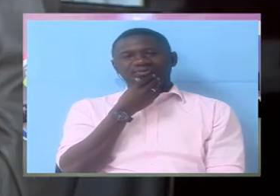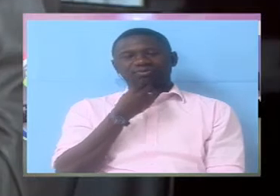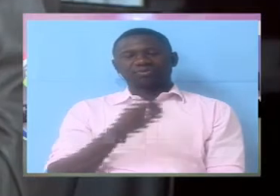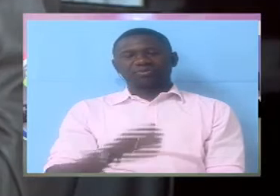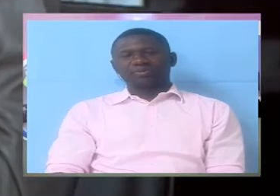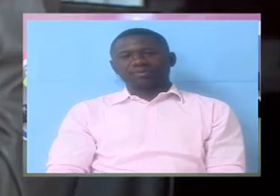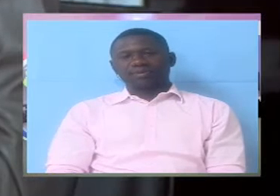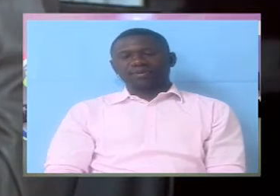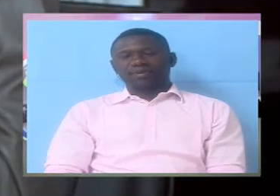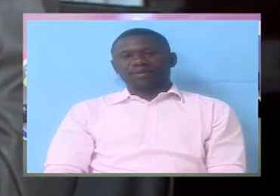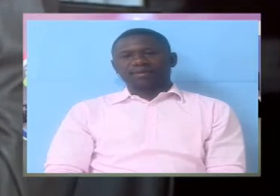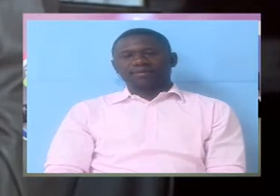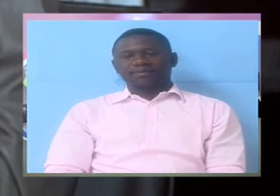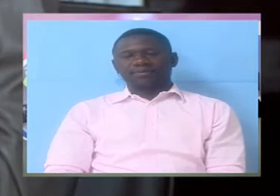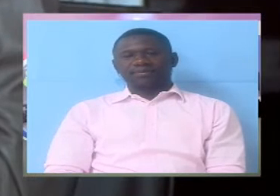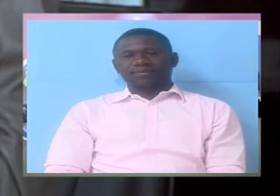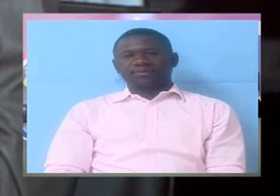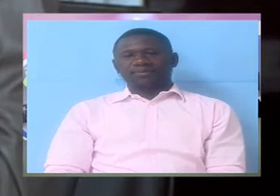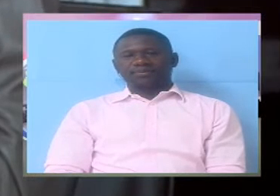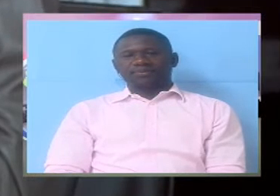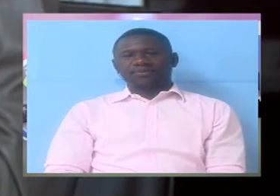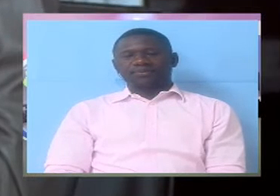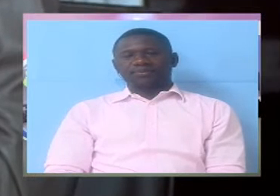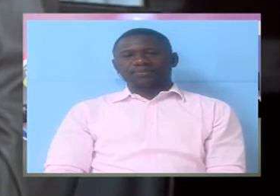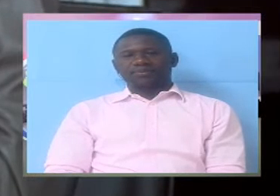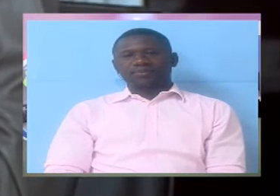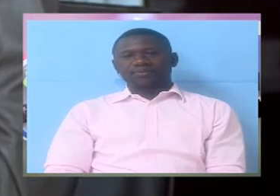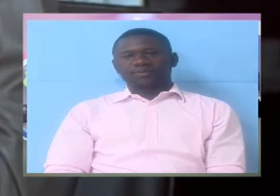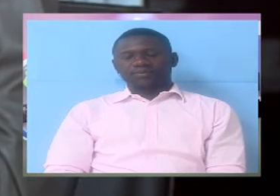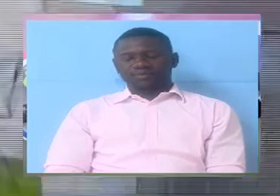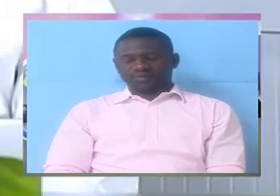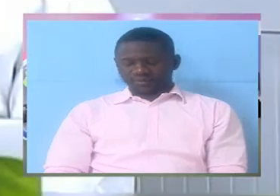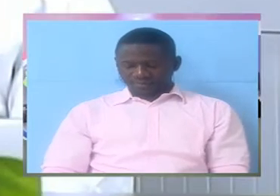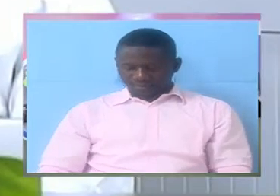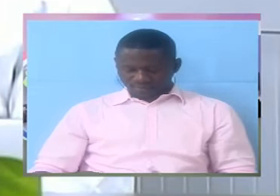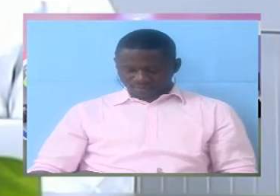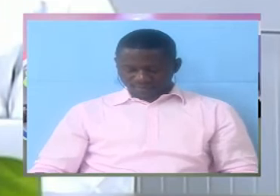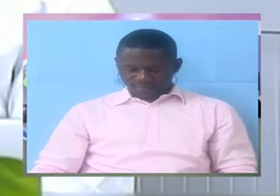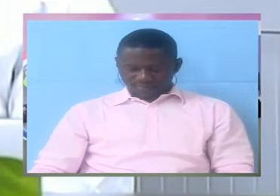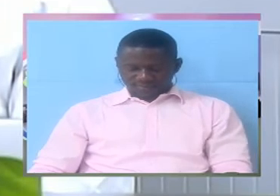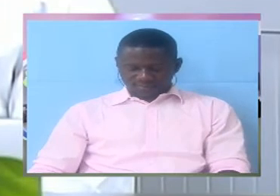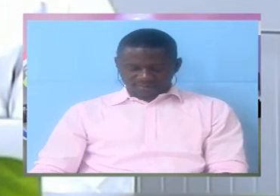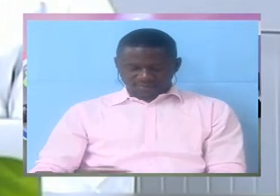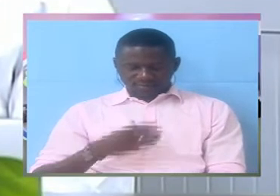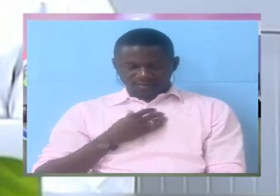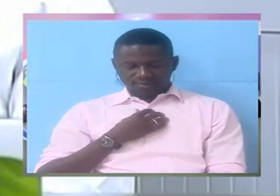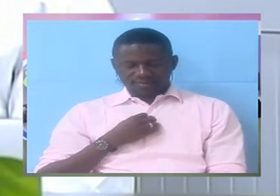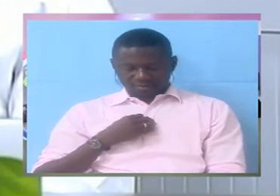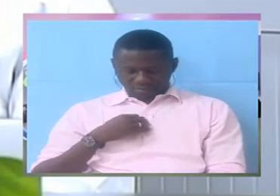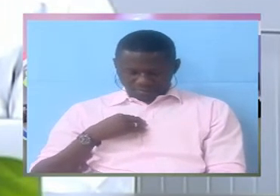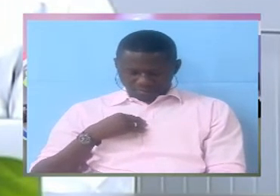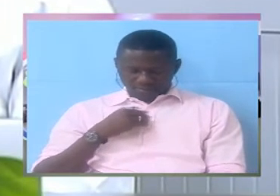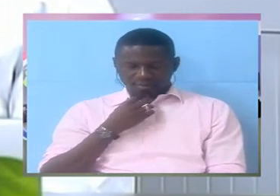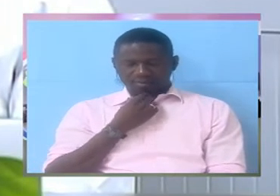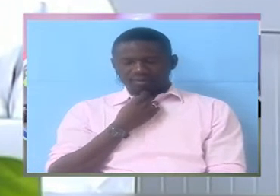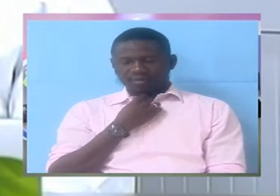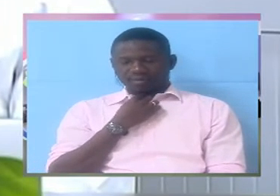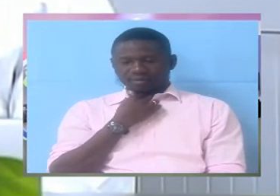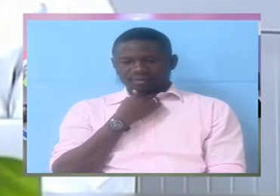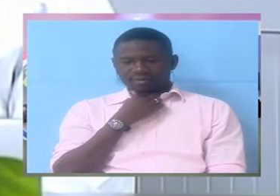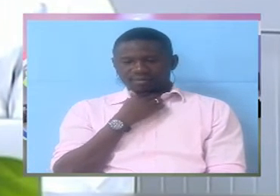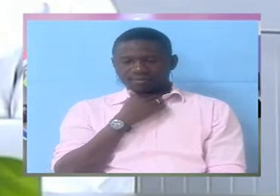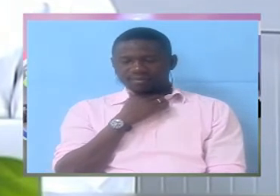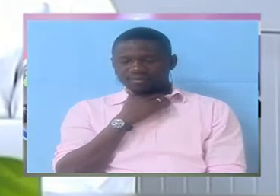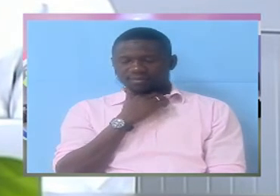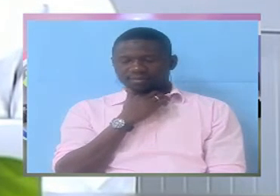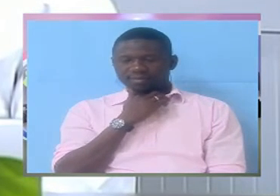these are the crimes they are committing, or you now have some clear evidence with you that these people were committing